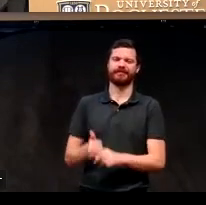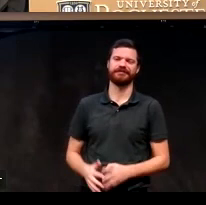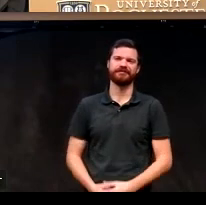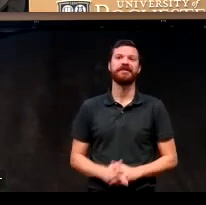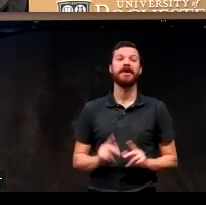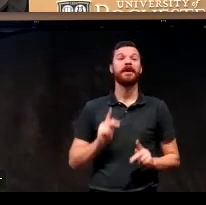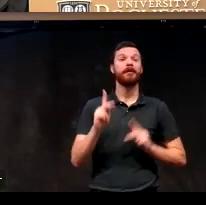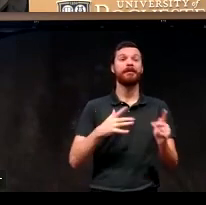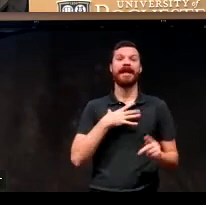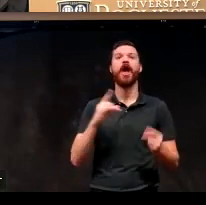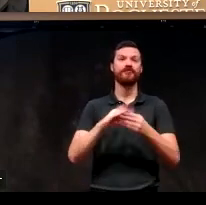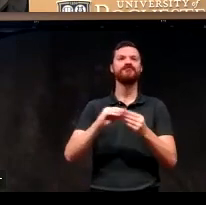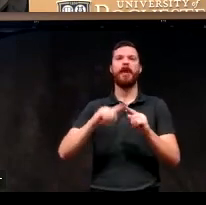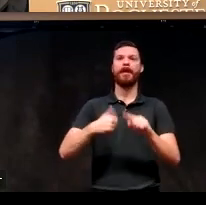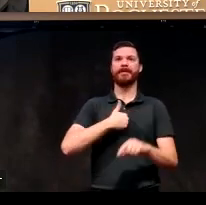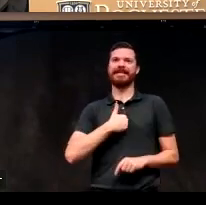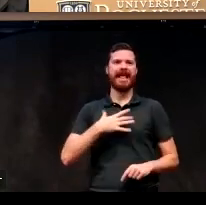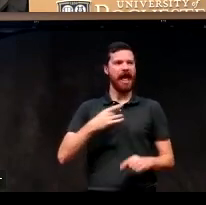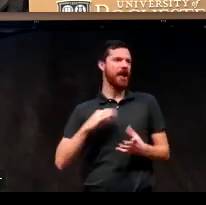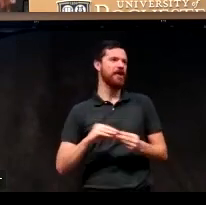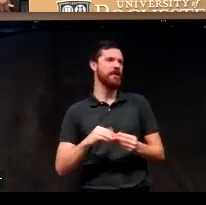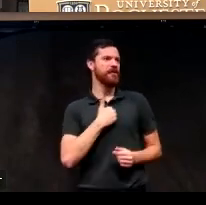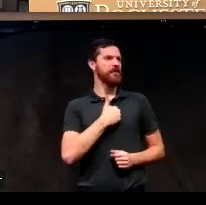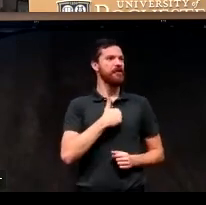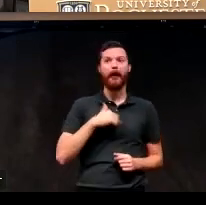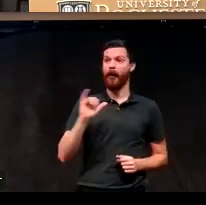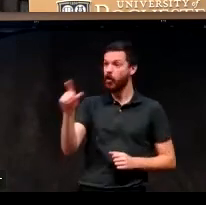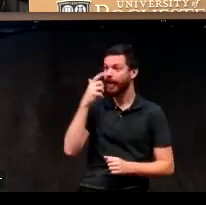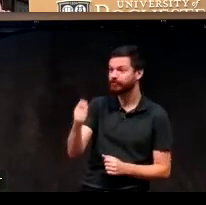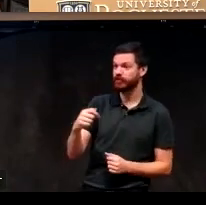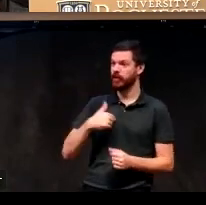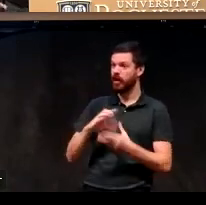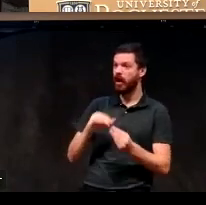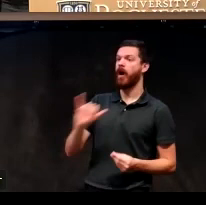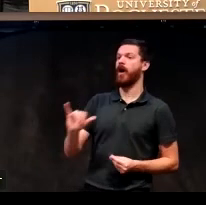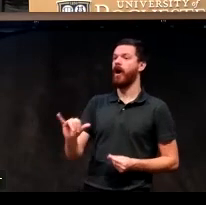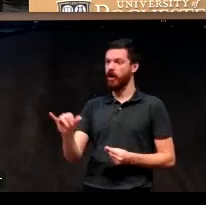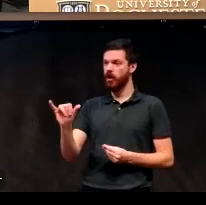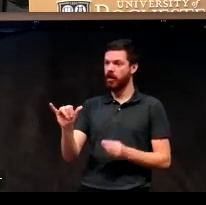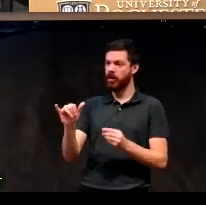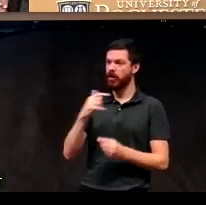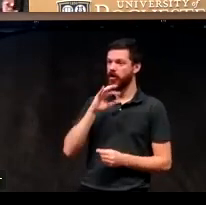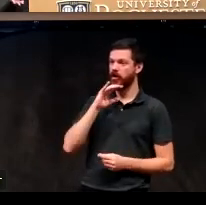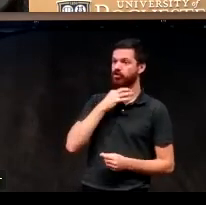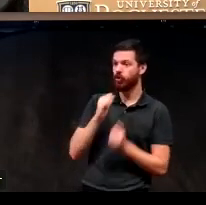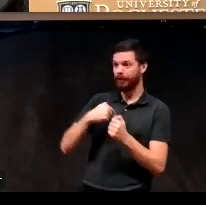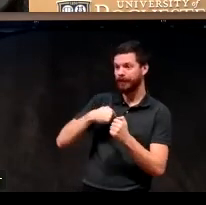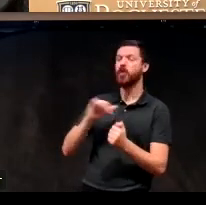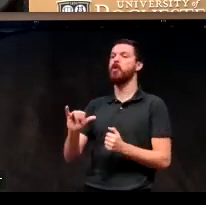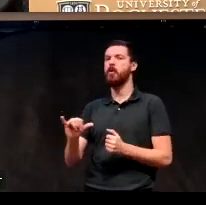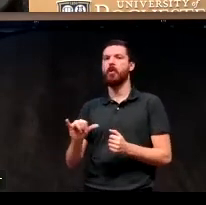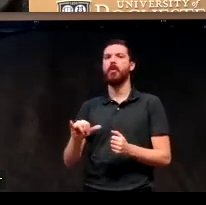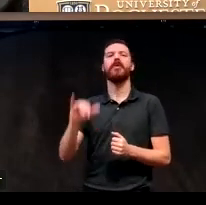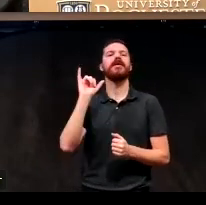People like to hear themselves talk and they like to talk about themselves and they like to know that you're interested in who they are. And then it